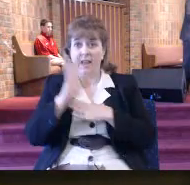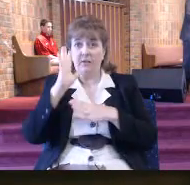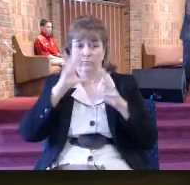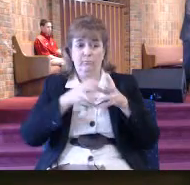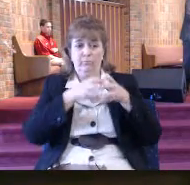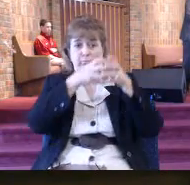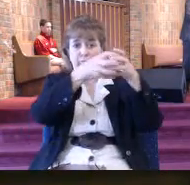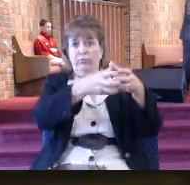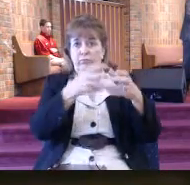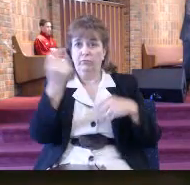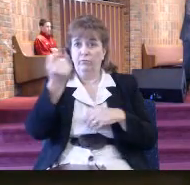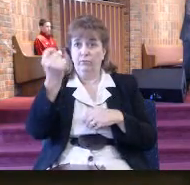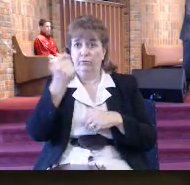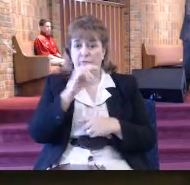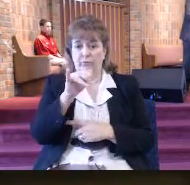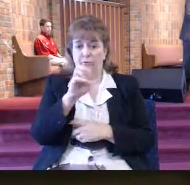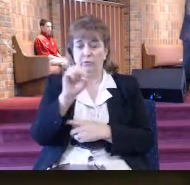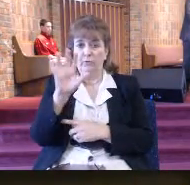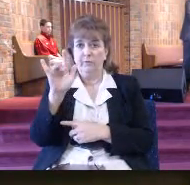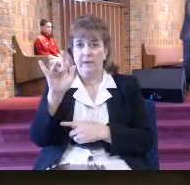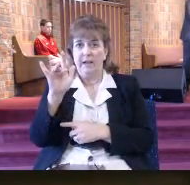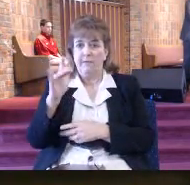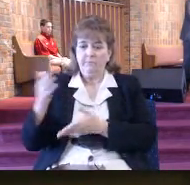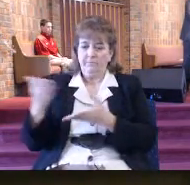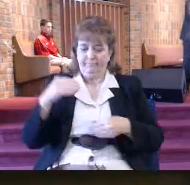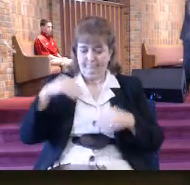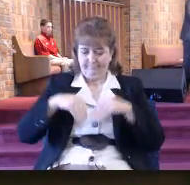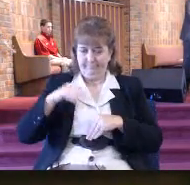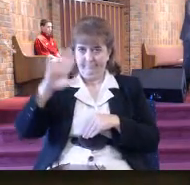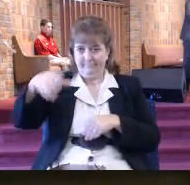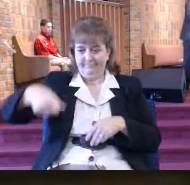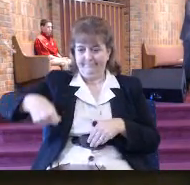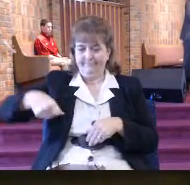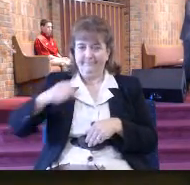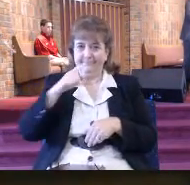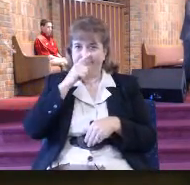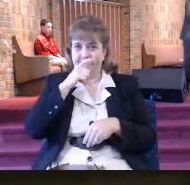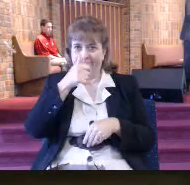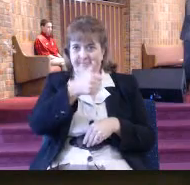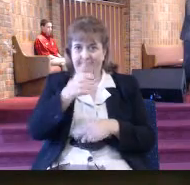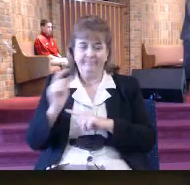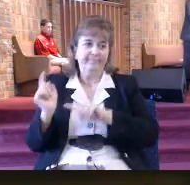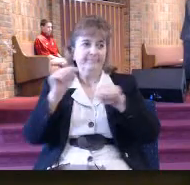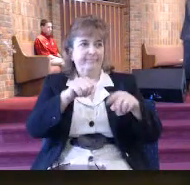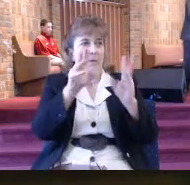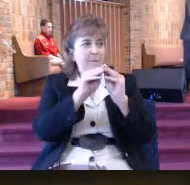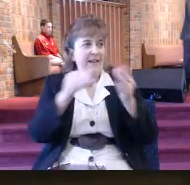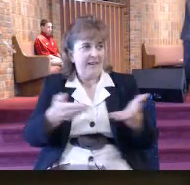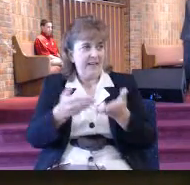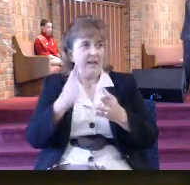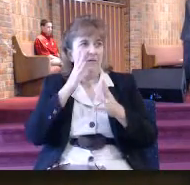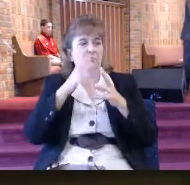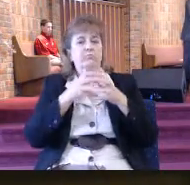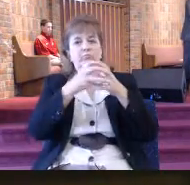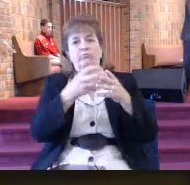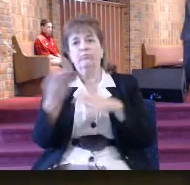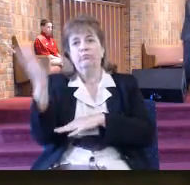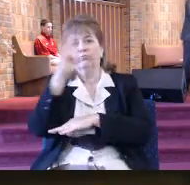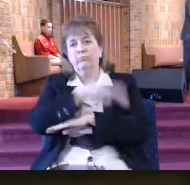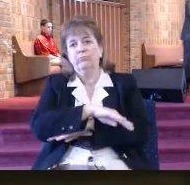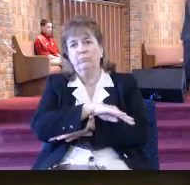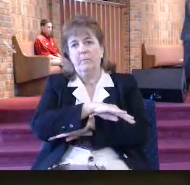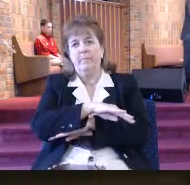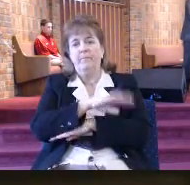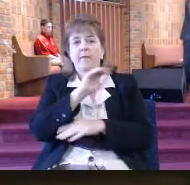pick a picnic lunch and meet at the building at 10 o'clock and enjoy a day of fun and fellowship. Also, Helping Hands, remember your project